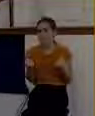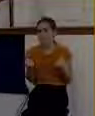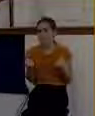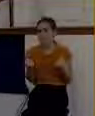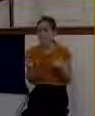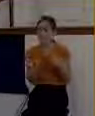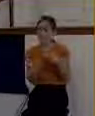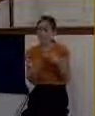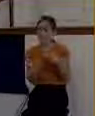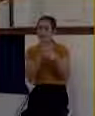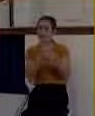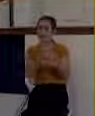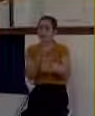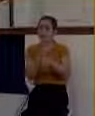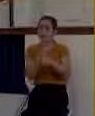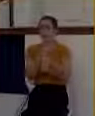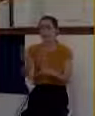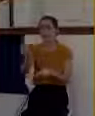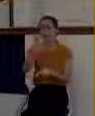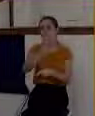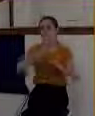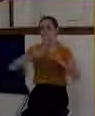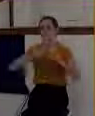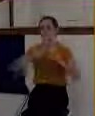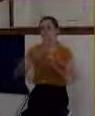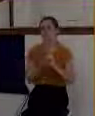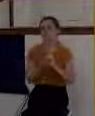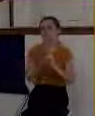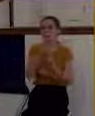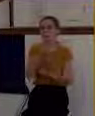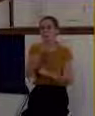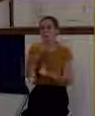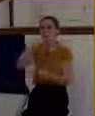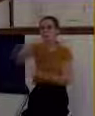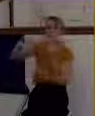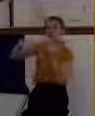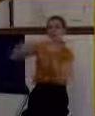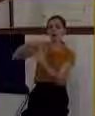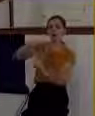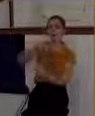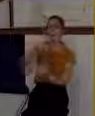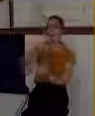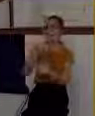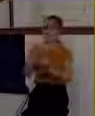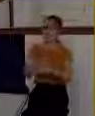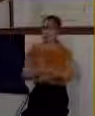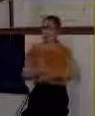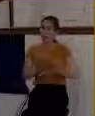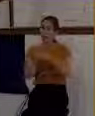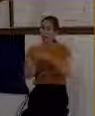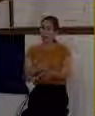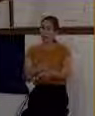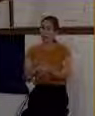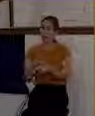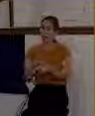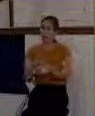your associations. Be careful who you associate with. Don't let anyone pull you